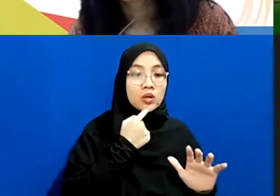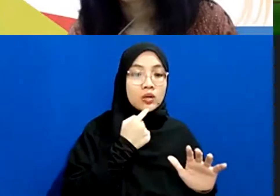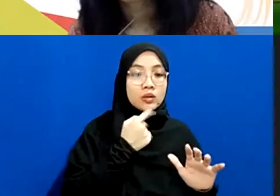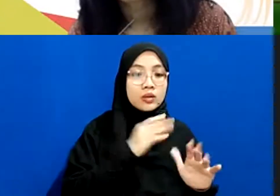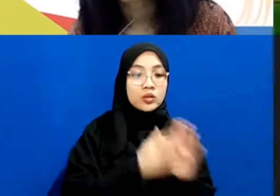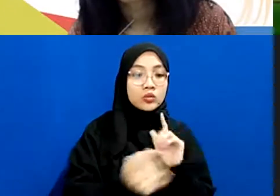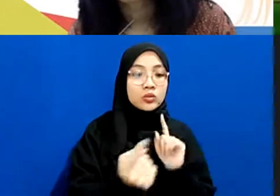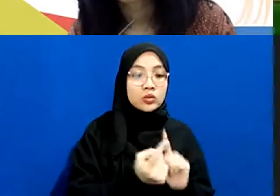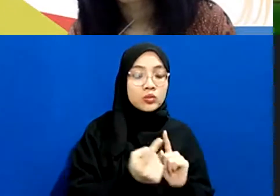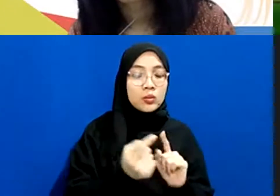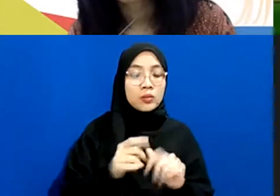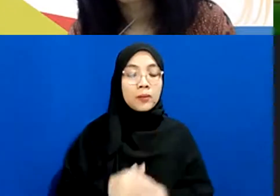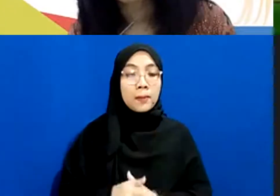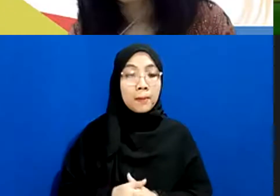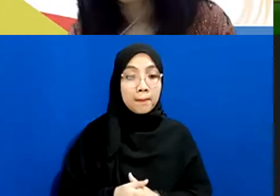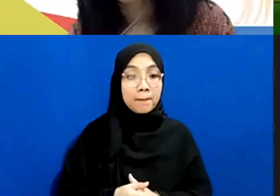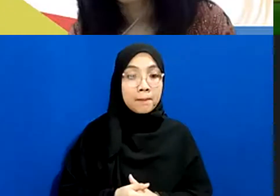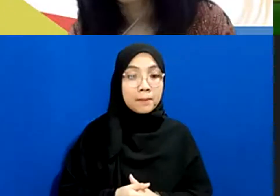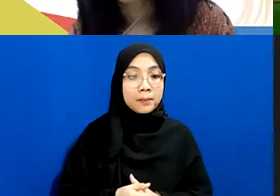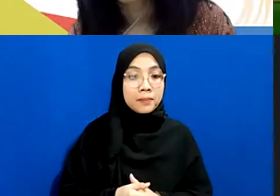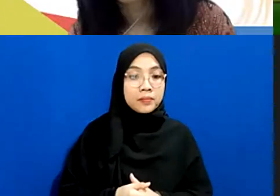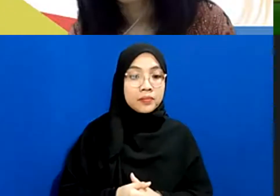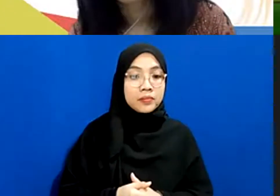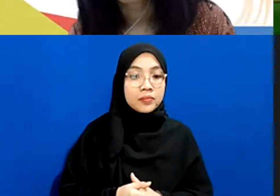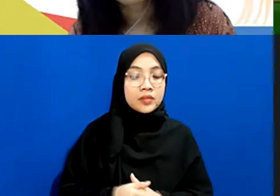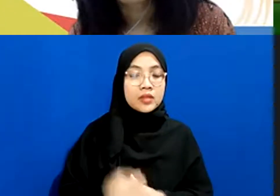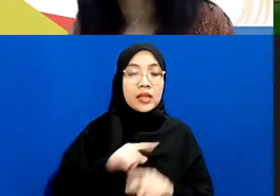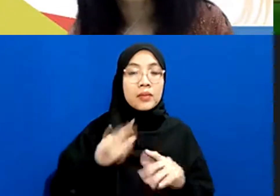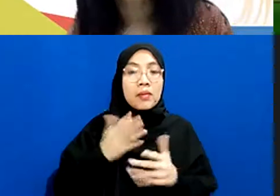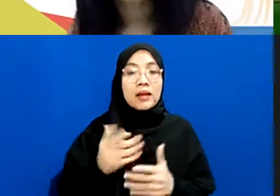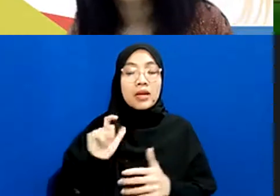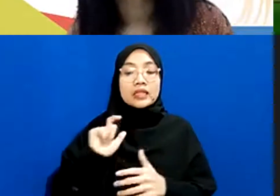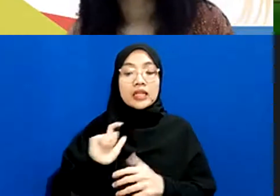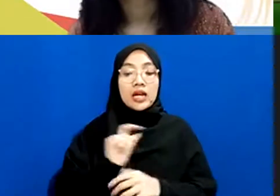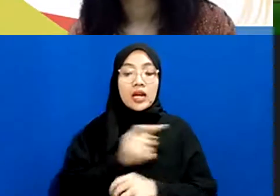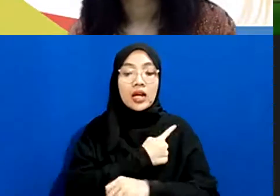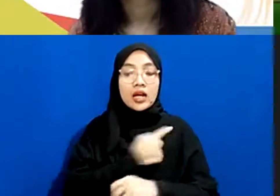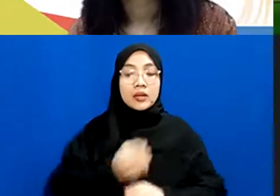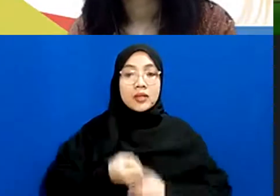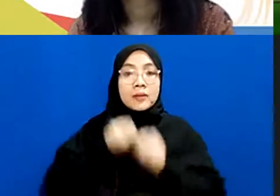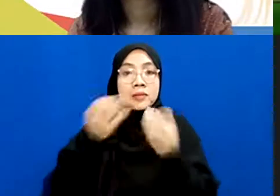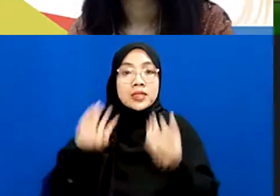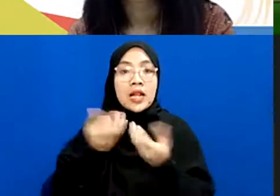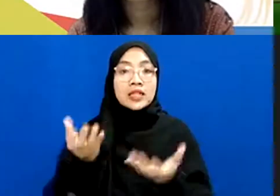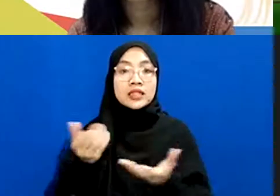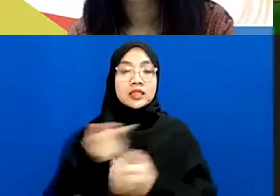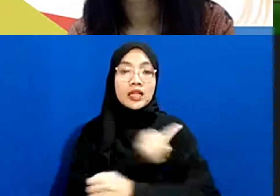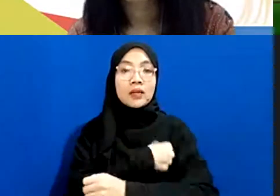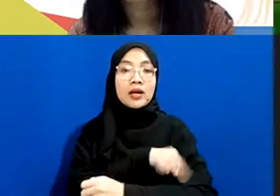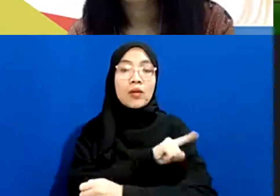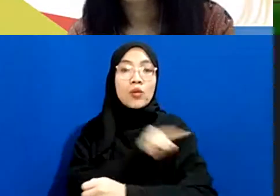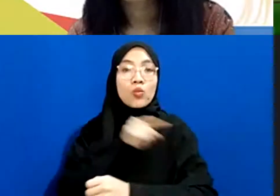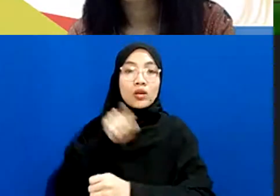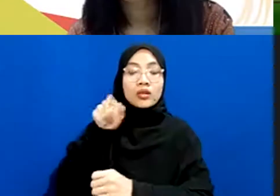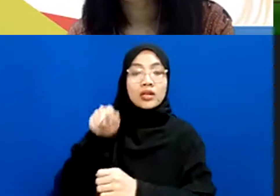skill of the presenter of the knowledge to the special education itself, to the student,